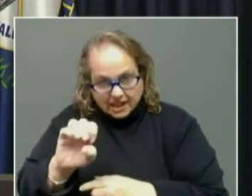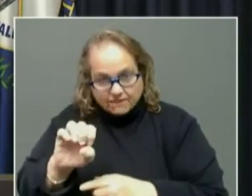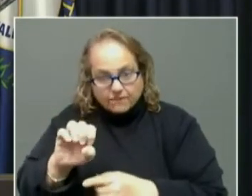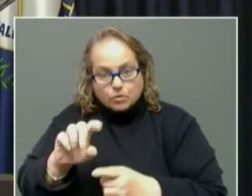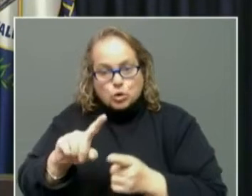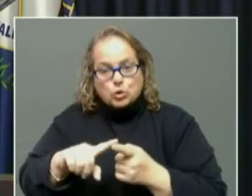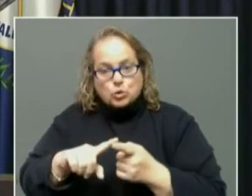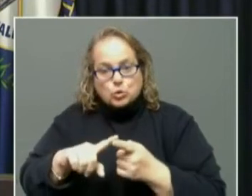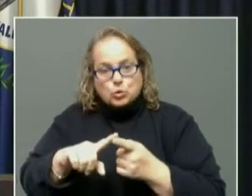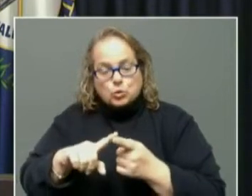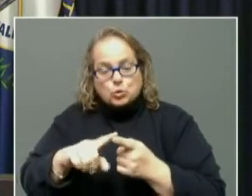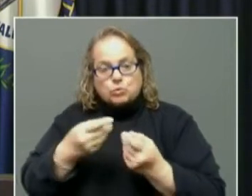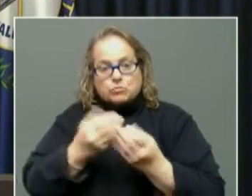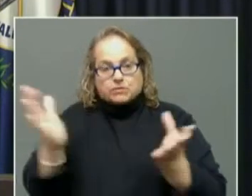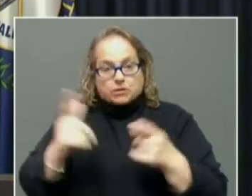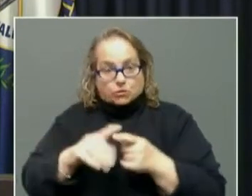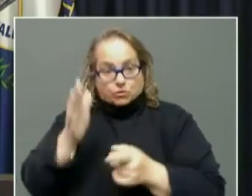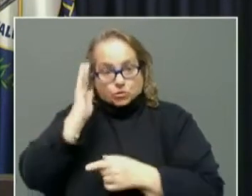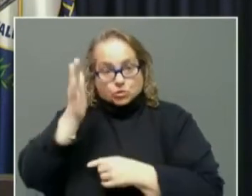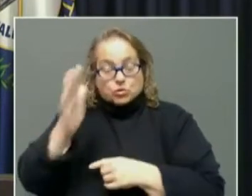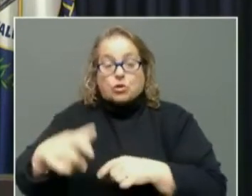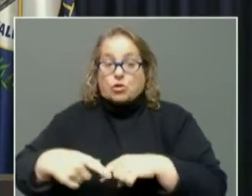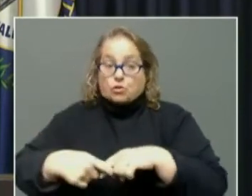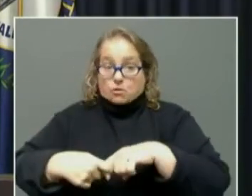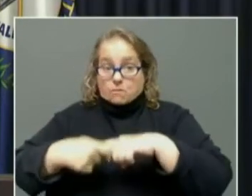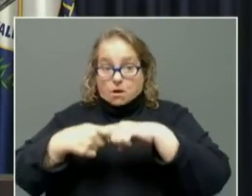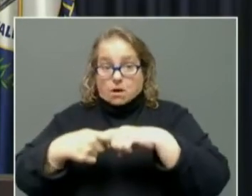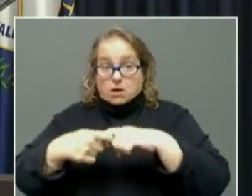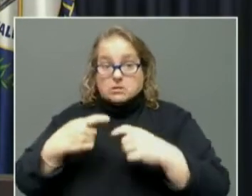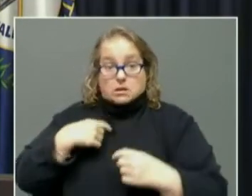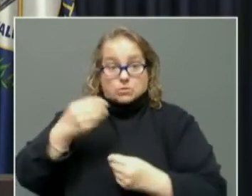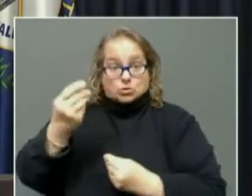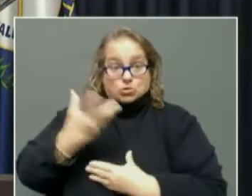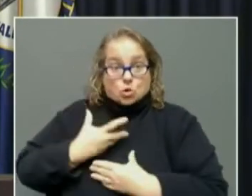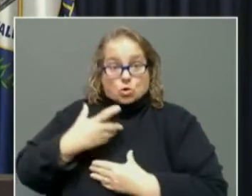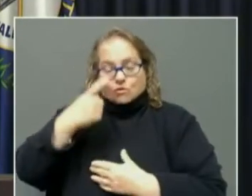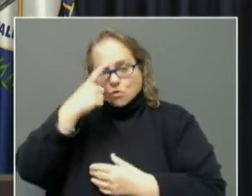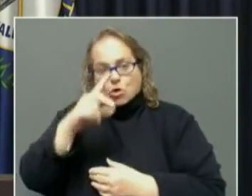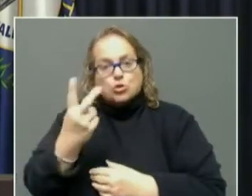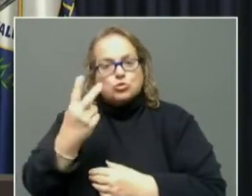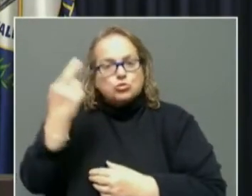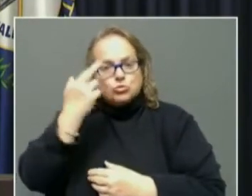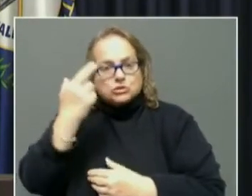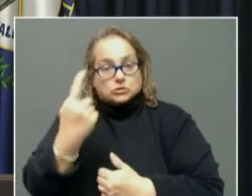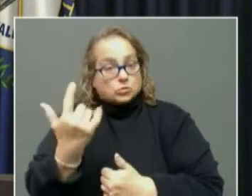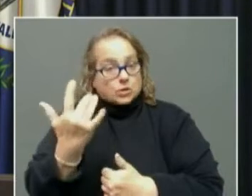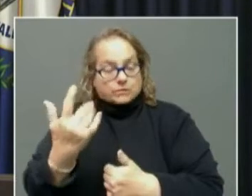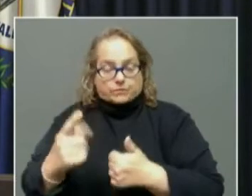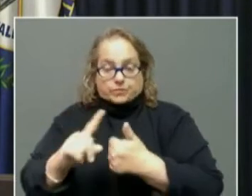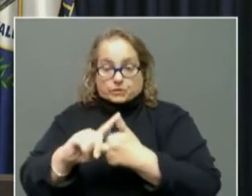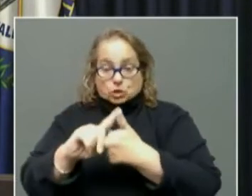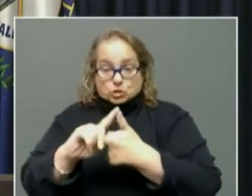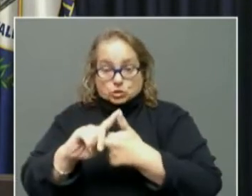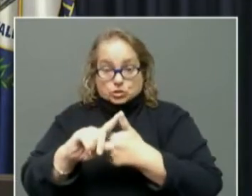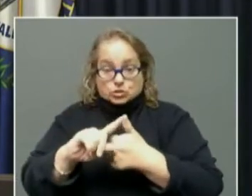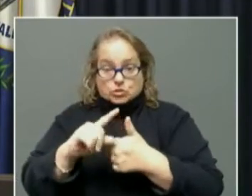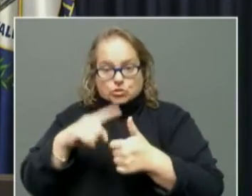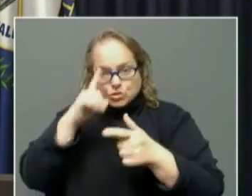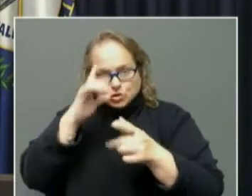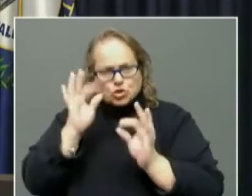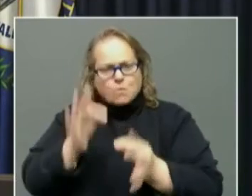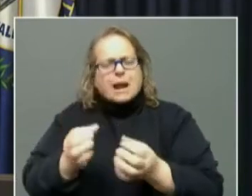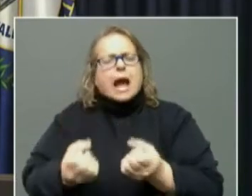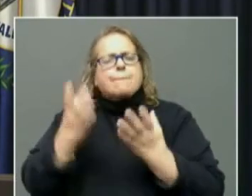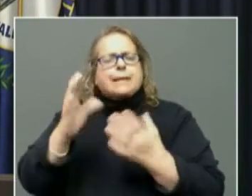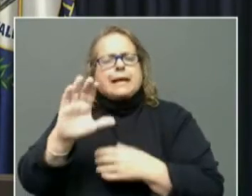future. The pause, we were told, is for 2 major reasons. Number one, to determine how many cases are truly out there. If